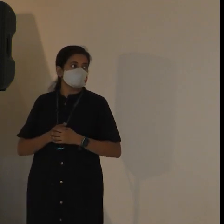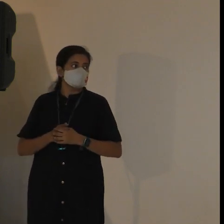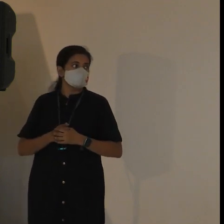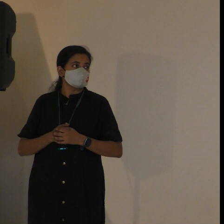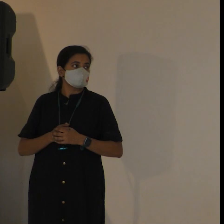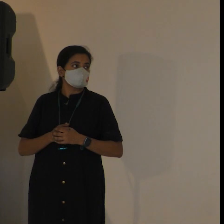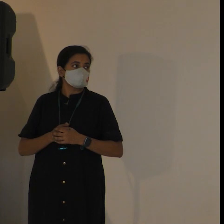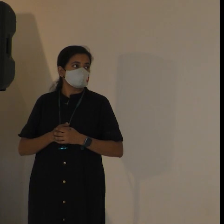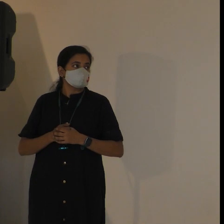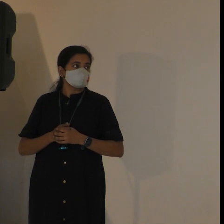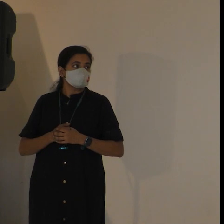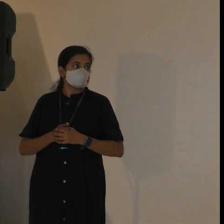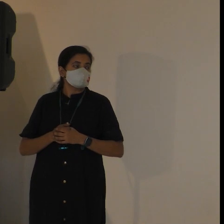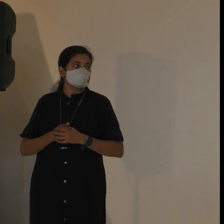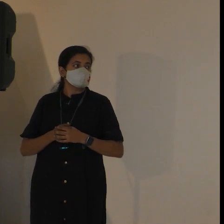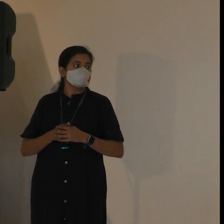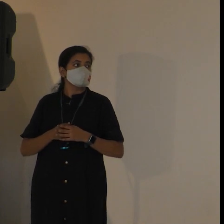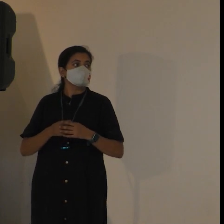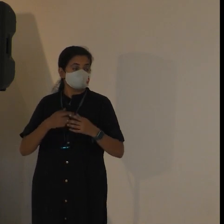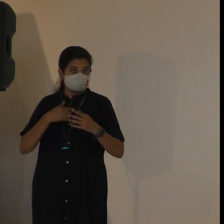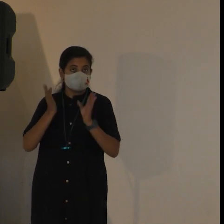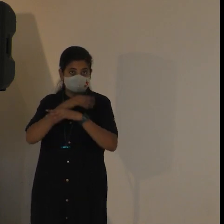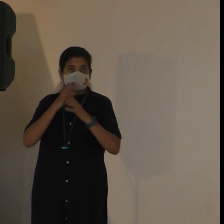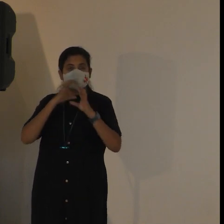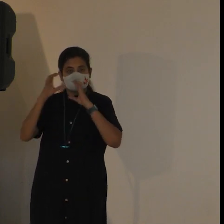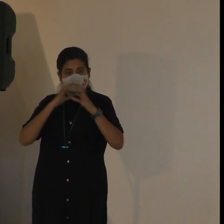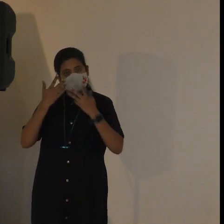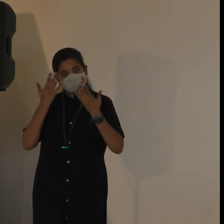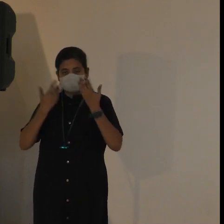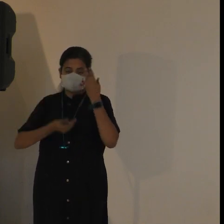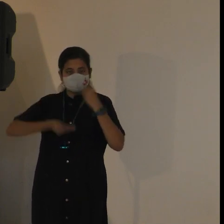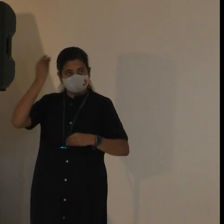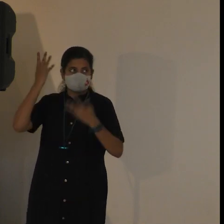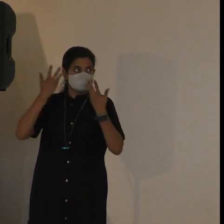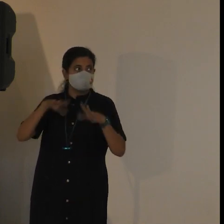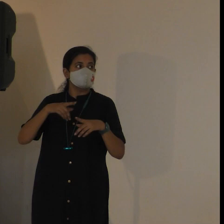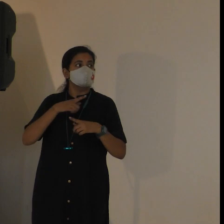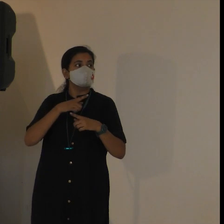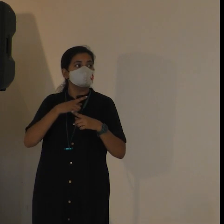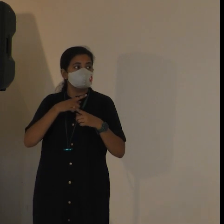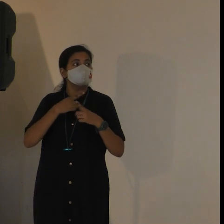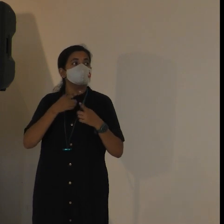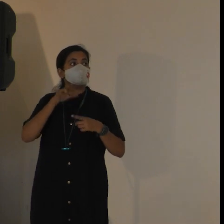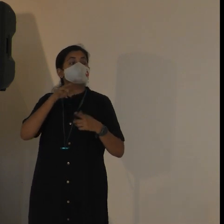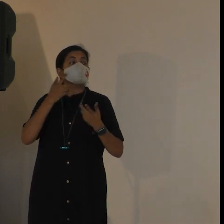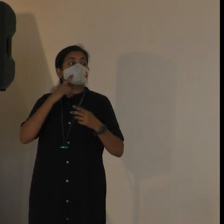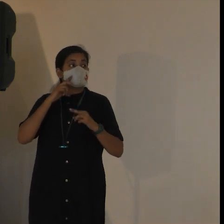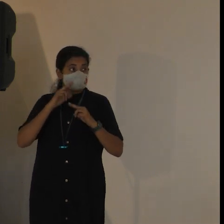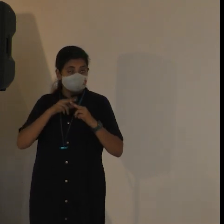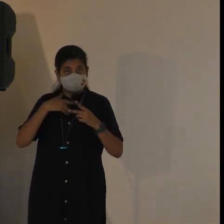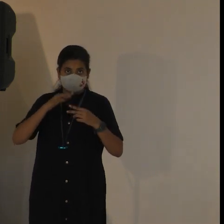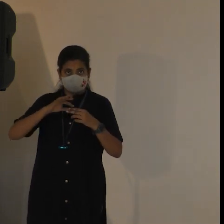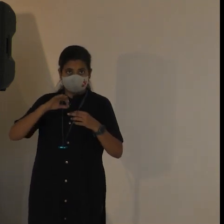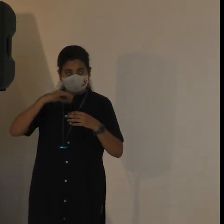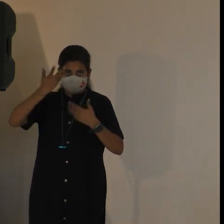So one of the things that we discussed a lot actually was what it takes even to have